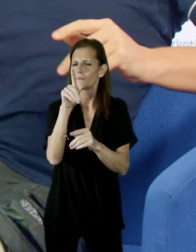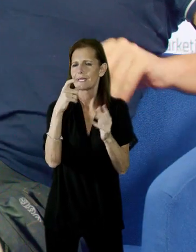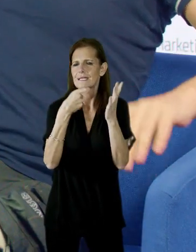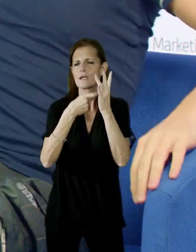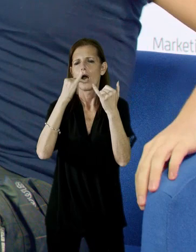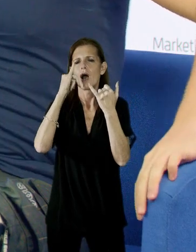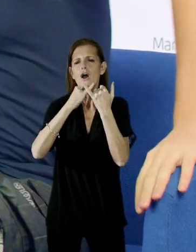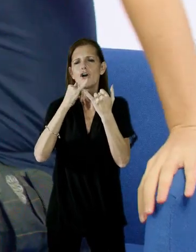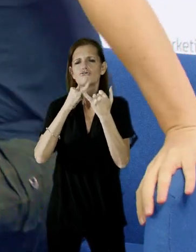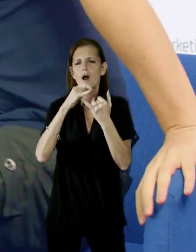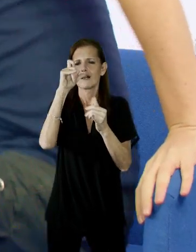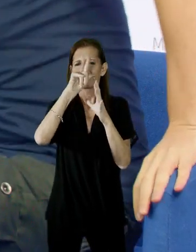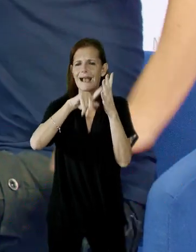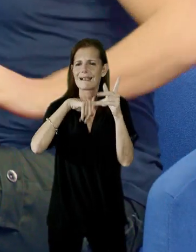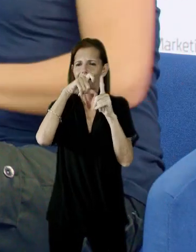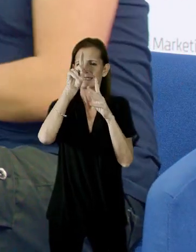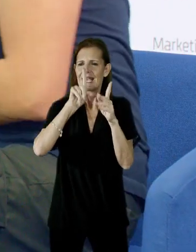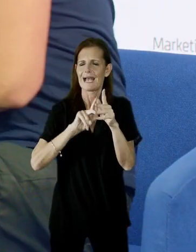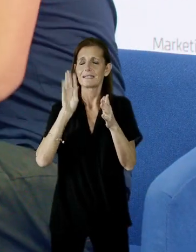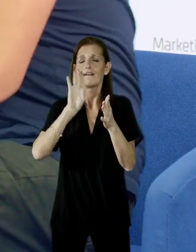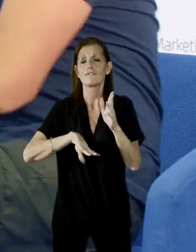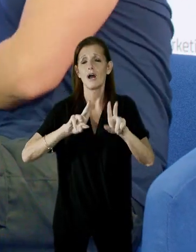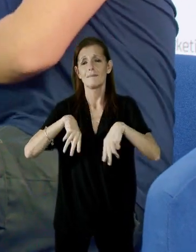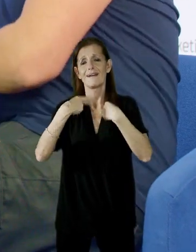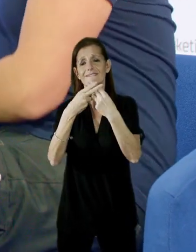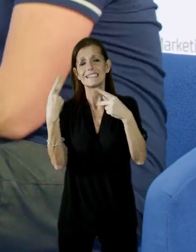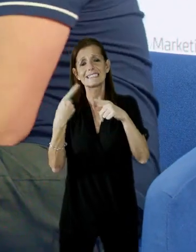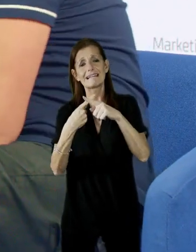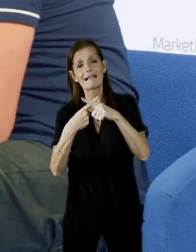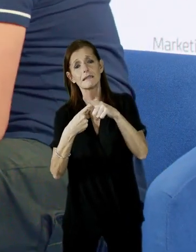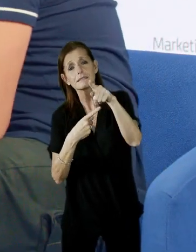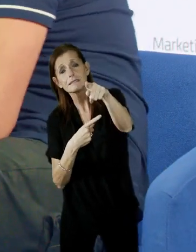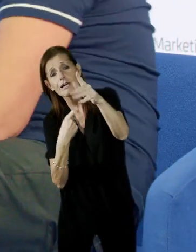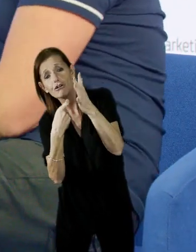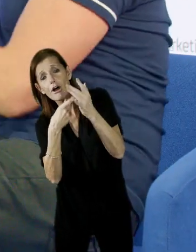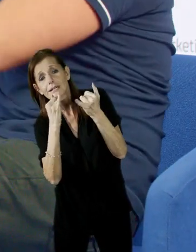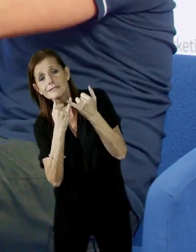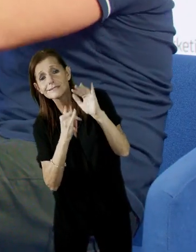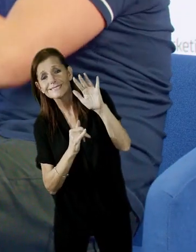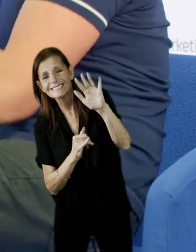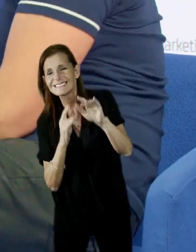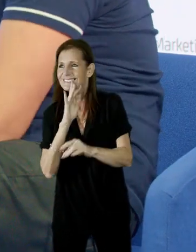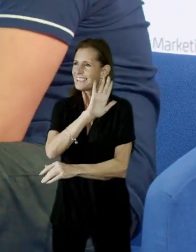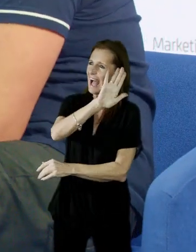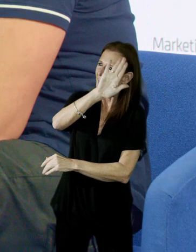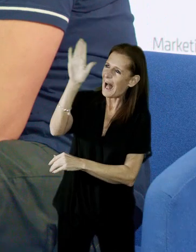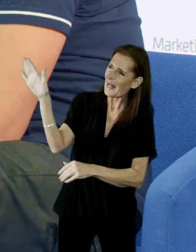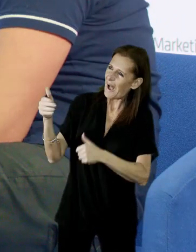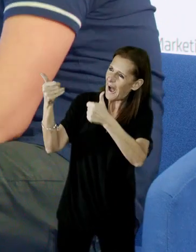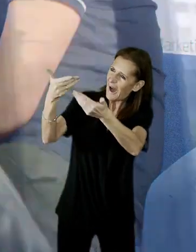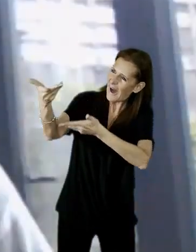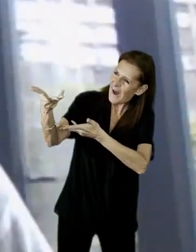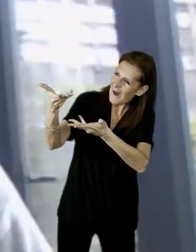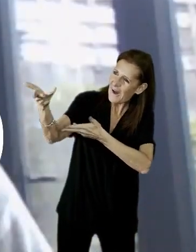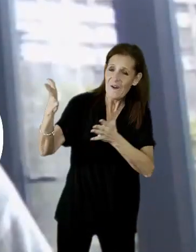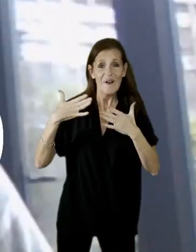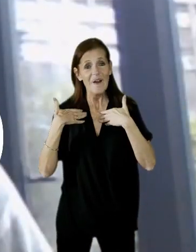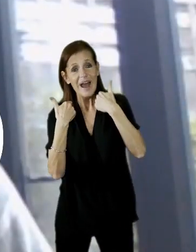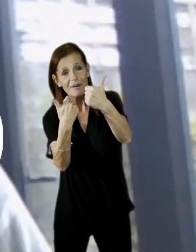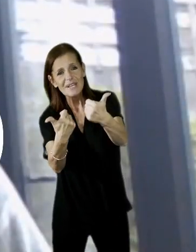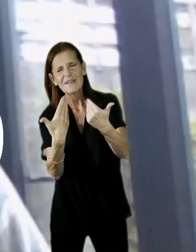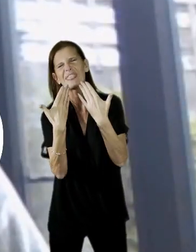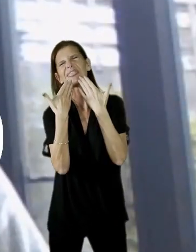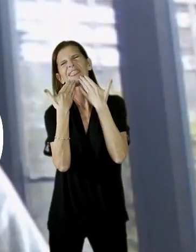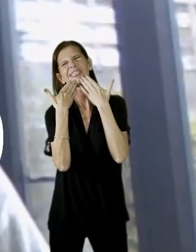So, Ross, are you there? Hi, Mike. Good to talk to you. Hello there. How are you? Thank you for doing this virtually.